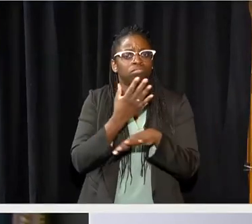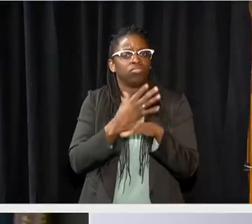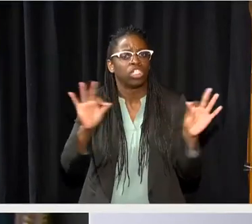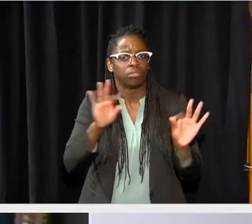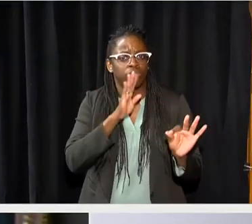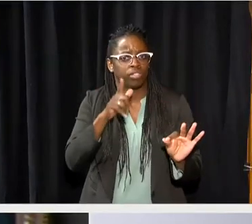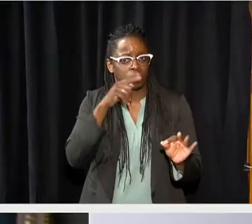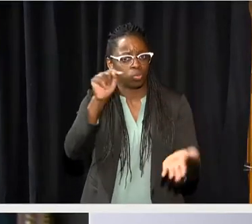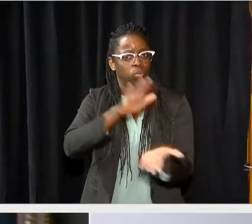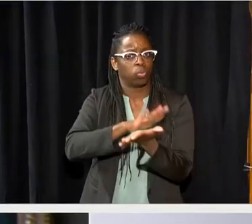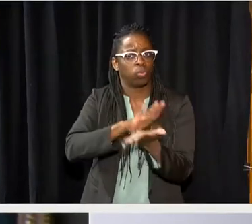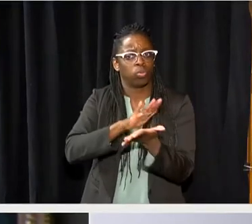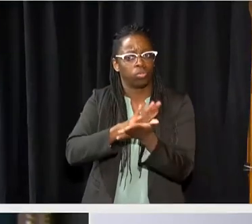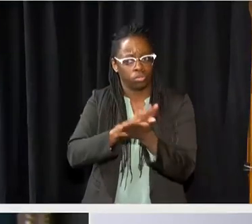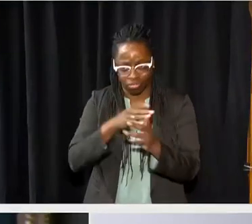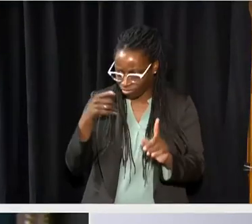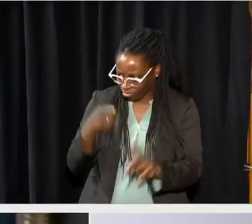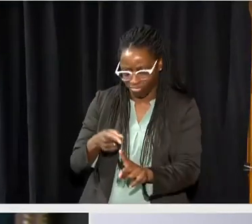students.